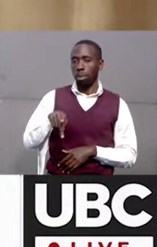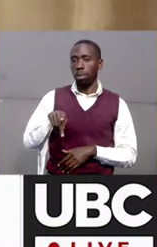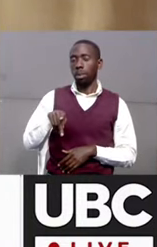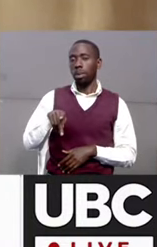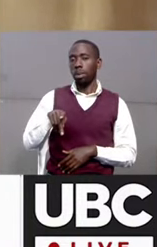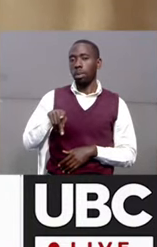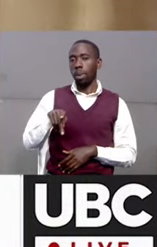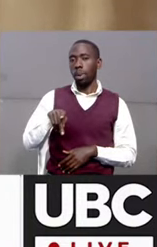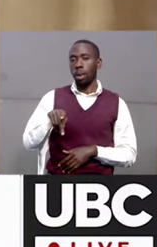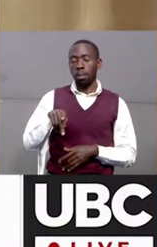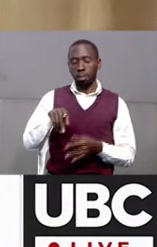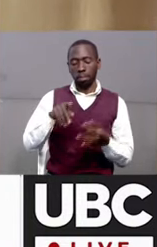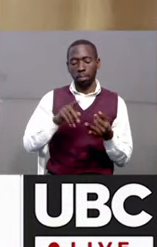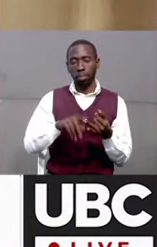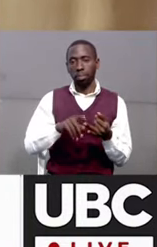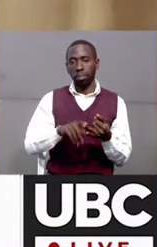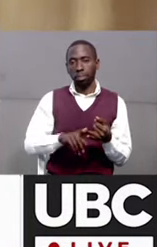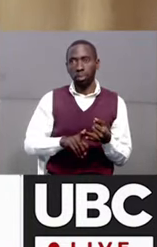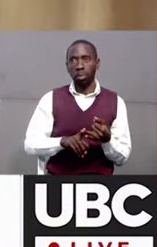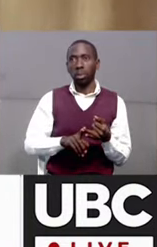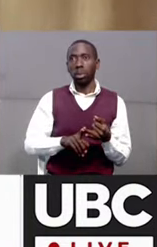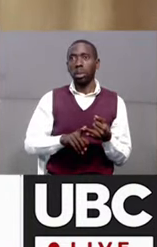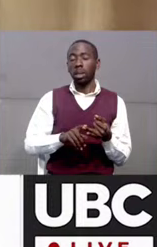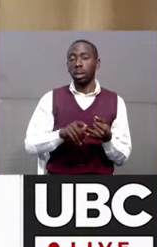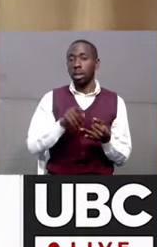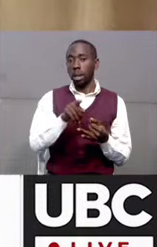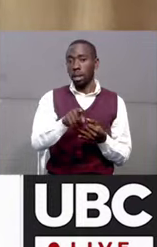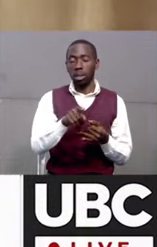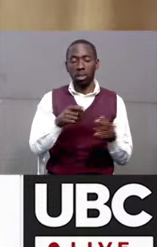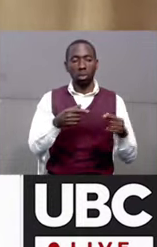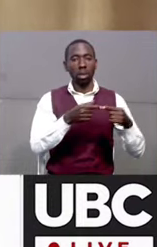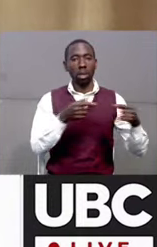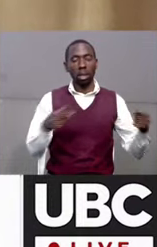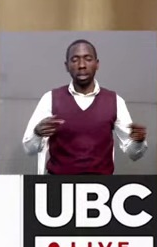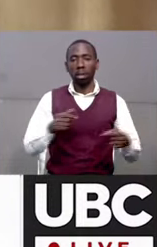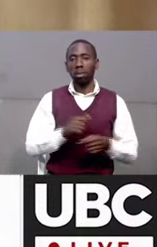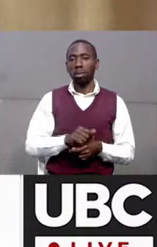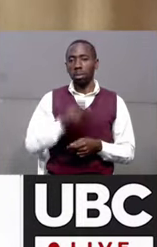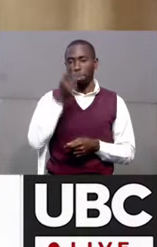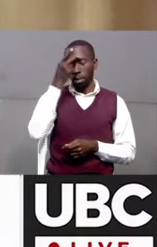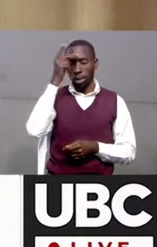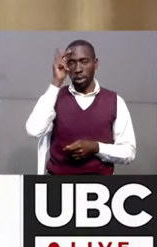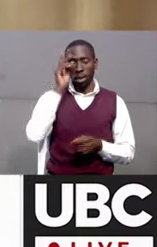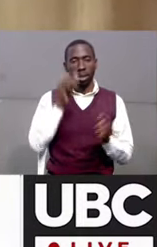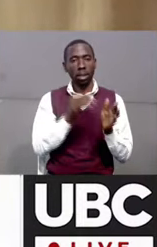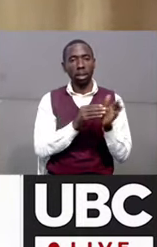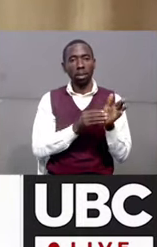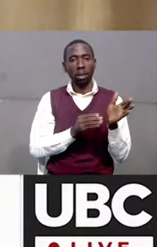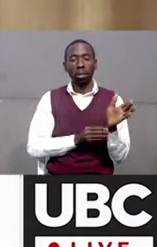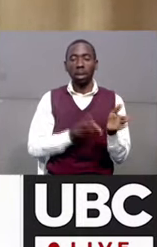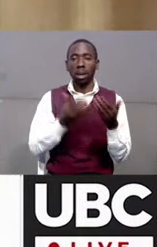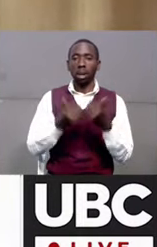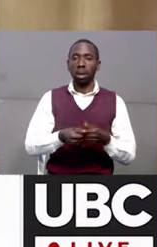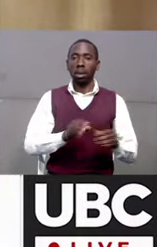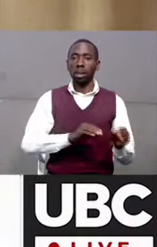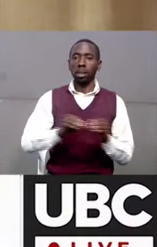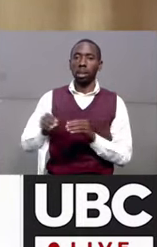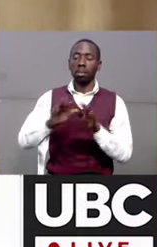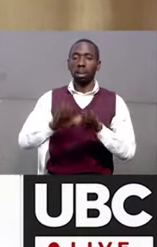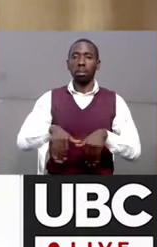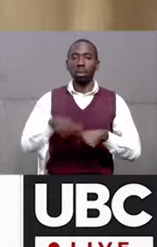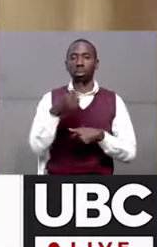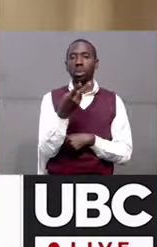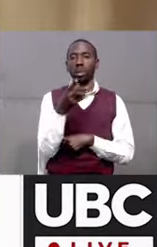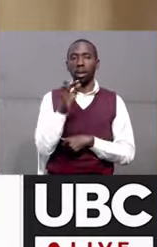of opposition. That is the alternative policy statement. I now adjourn the house to